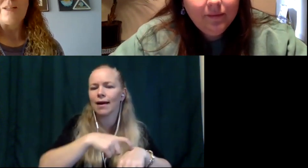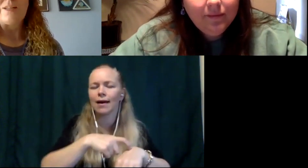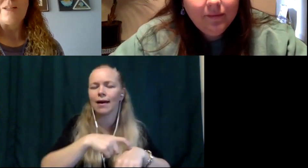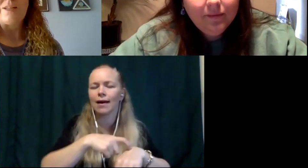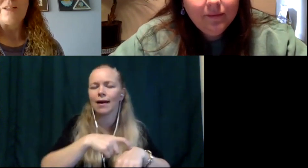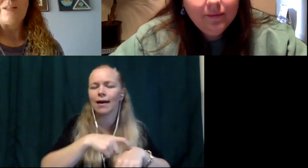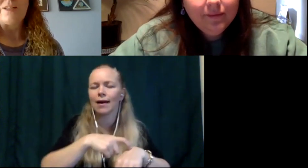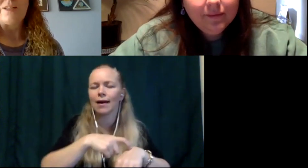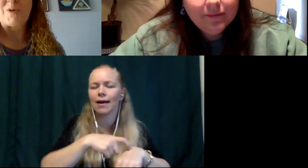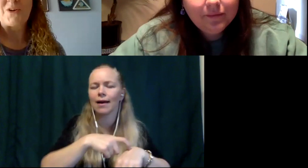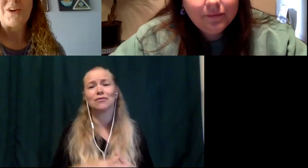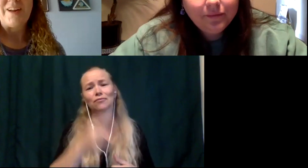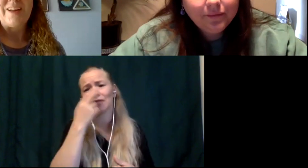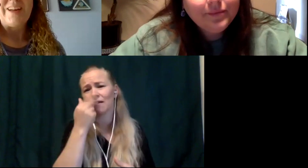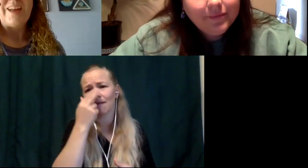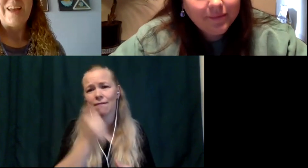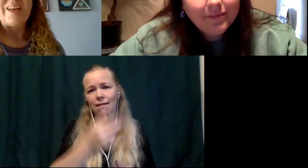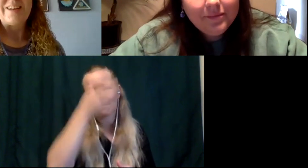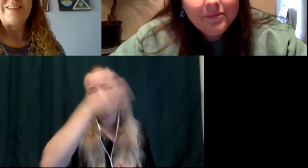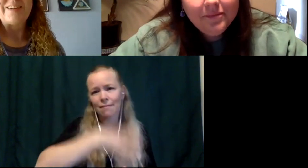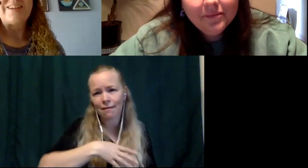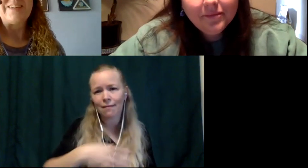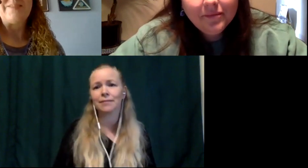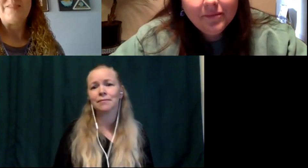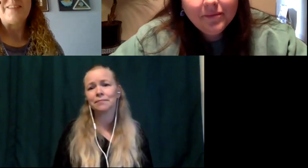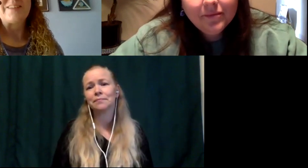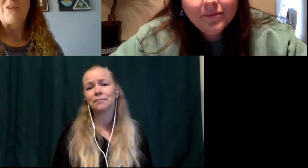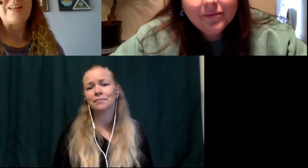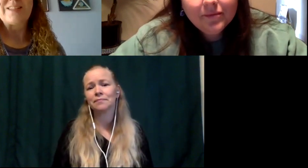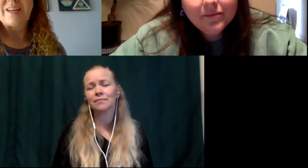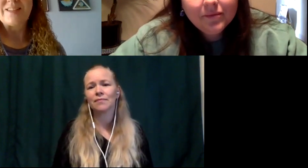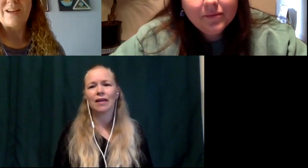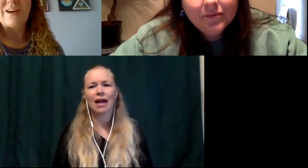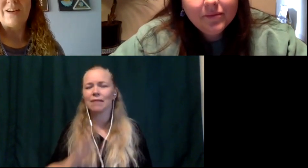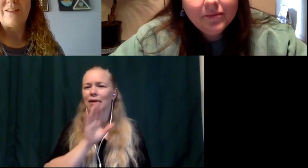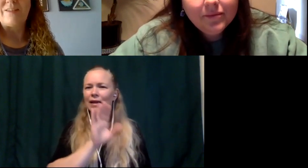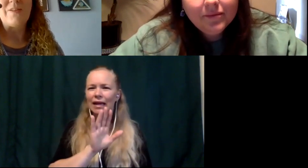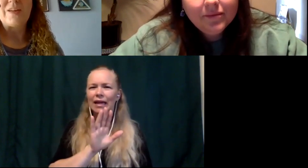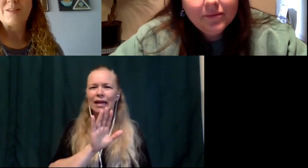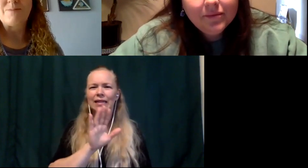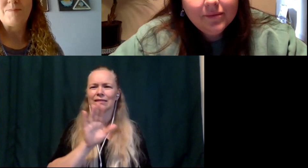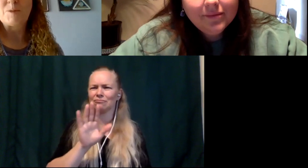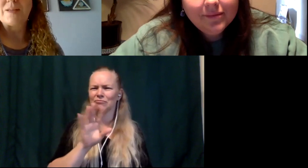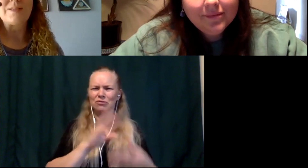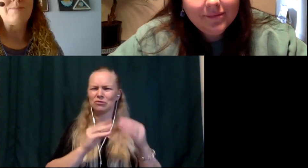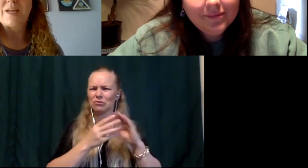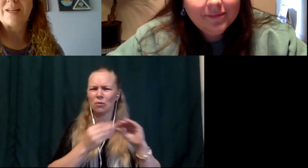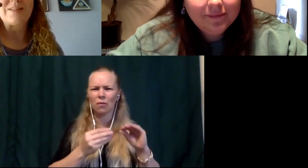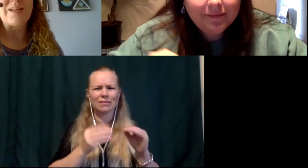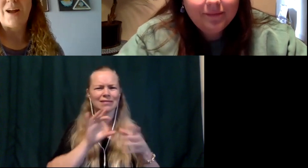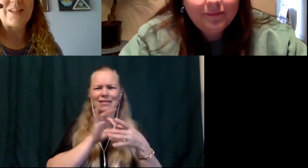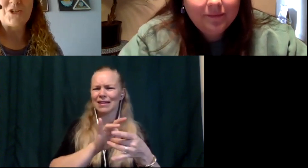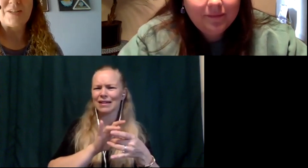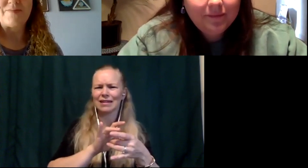he has a wonderful sense of humor. And great insights on all things space,